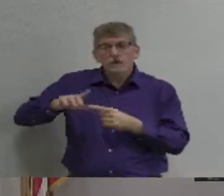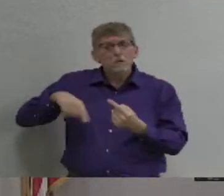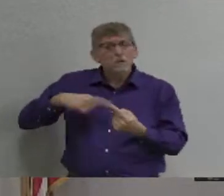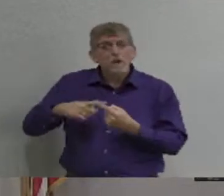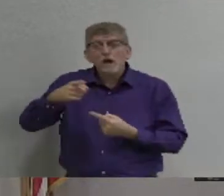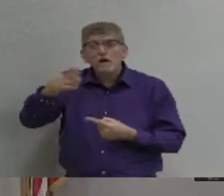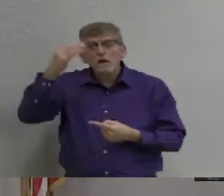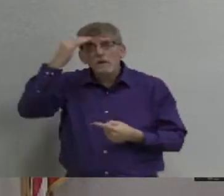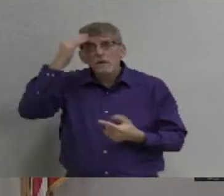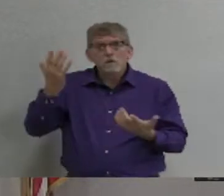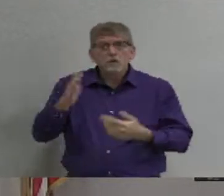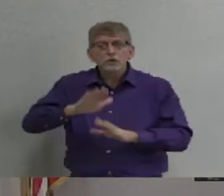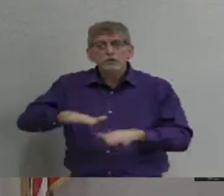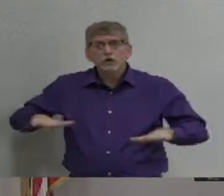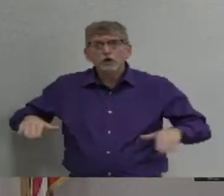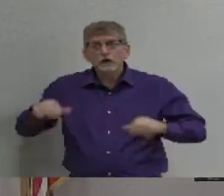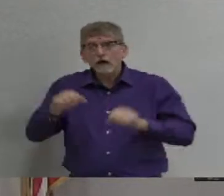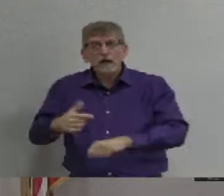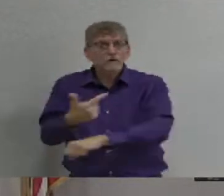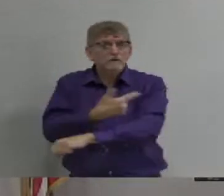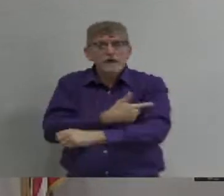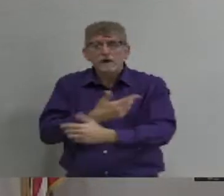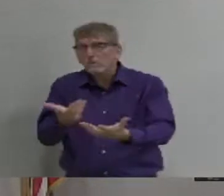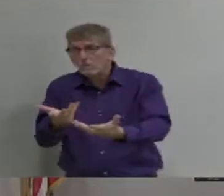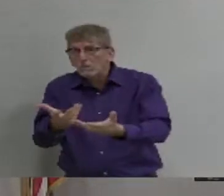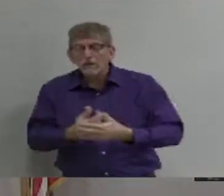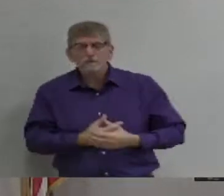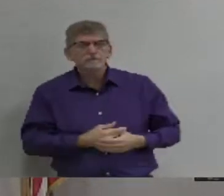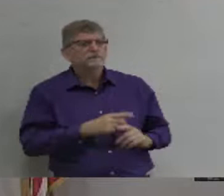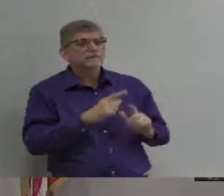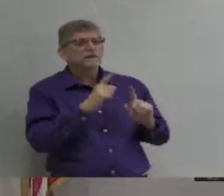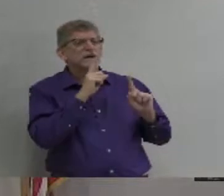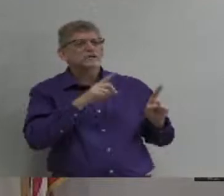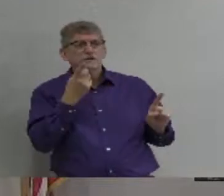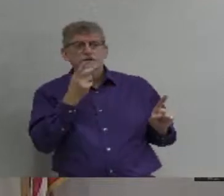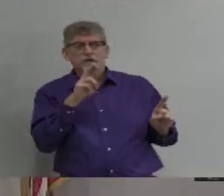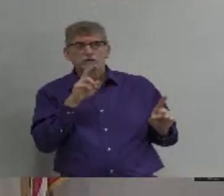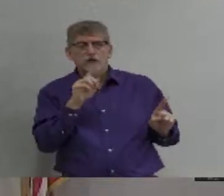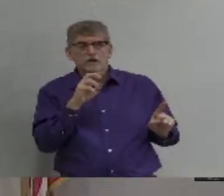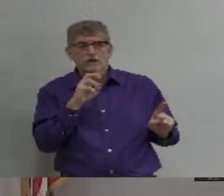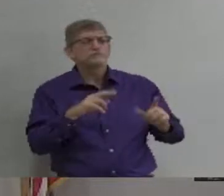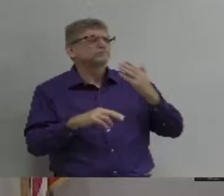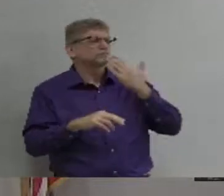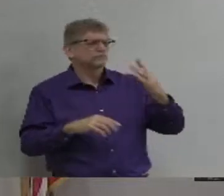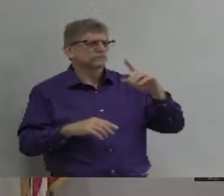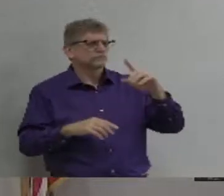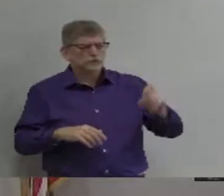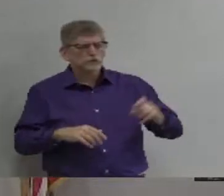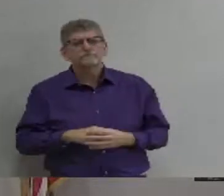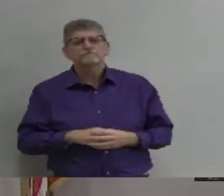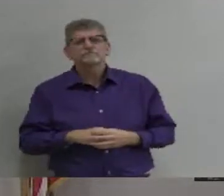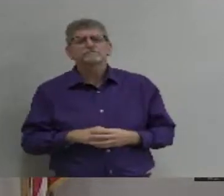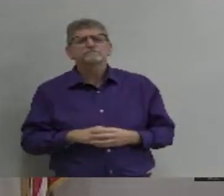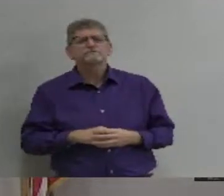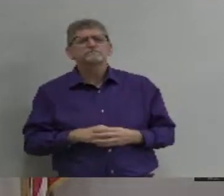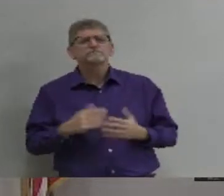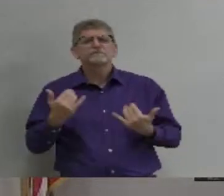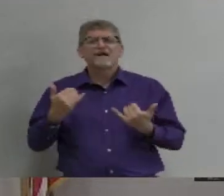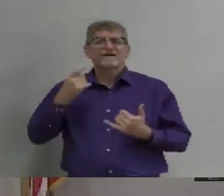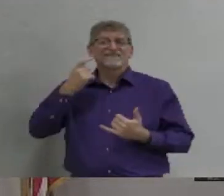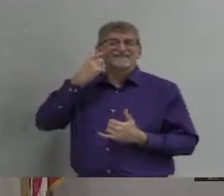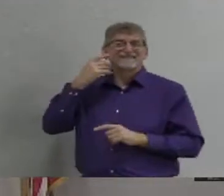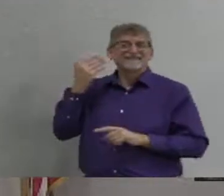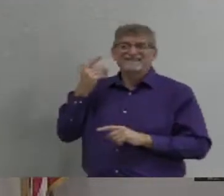it? Yes. That is a great question, and I was very happy to learn just recently